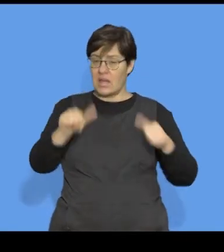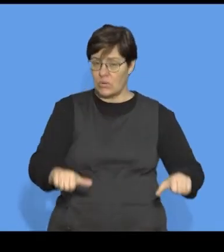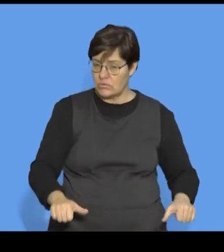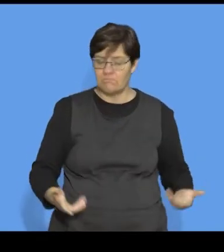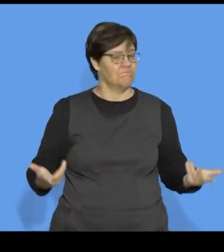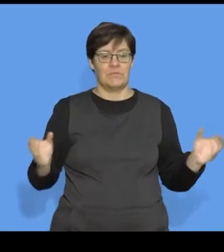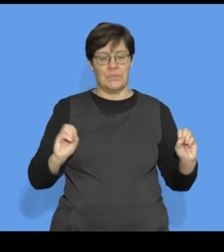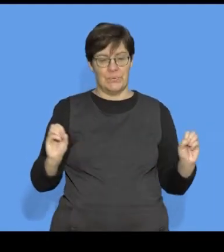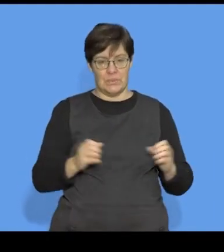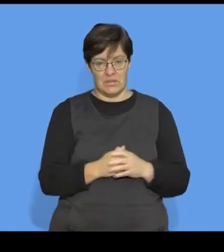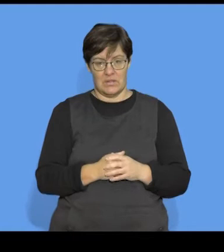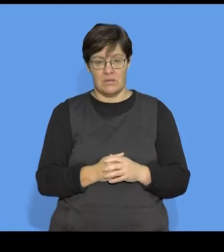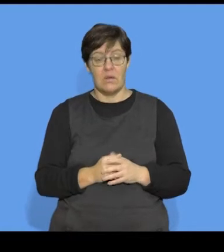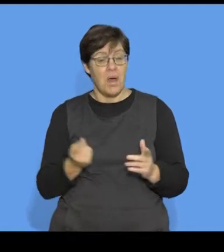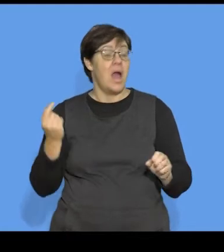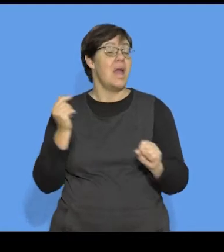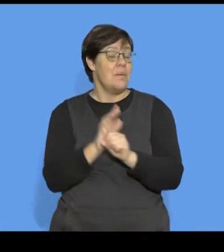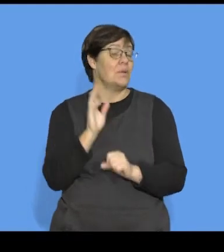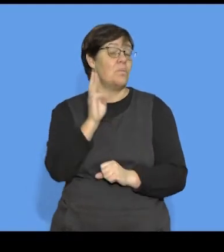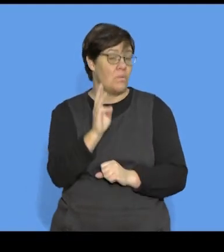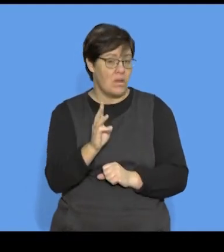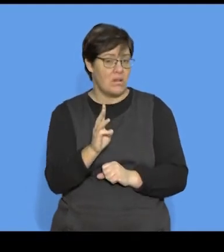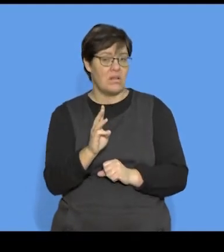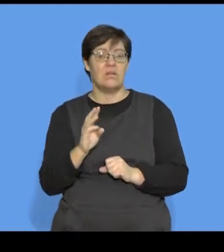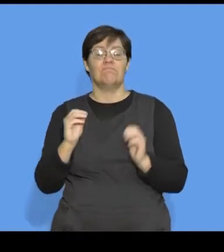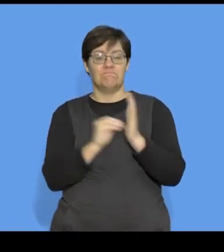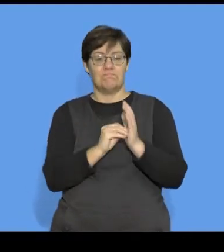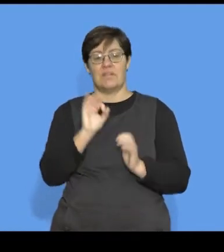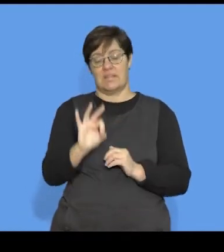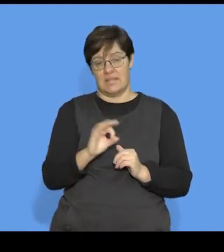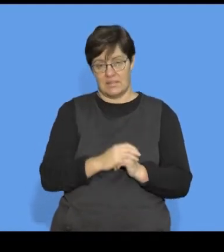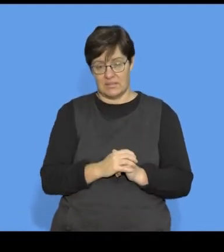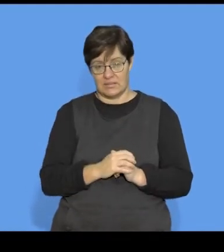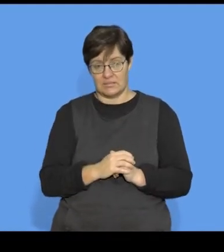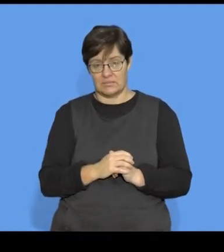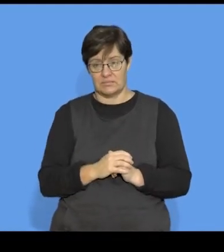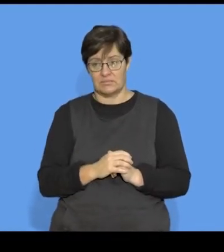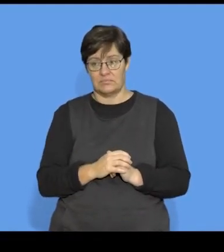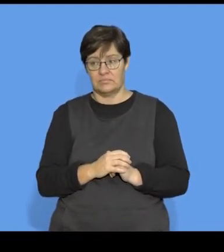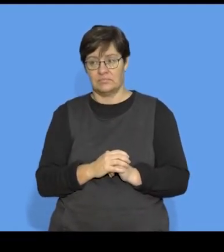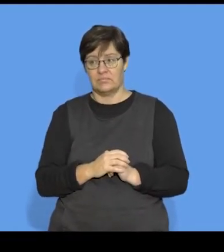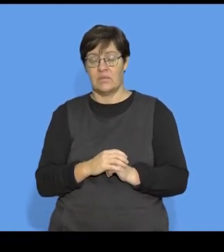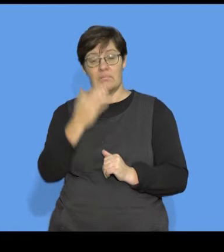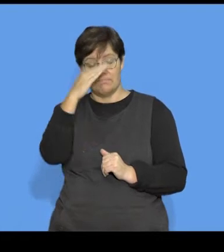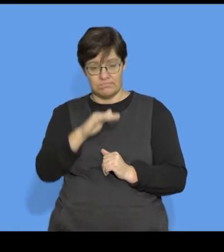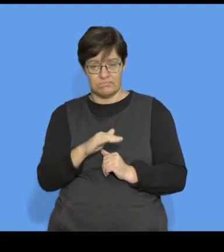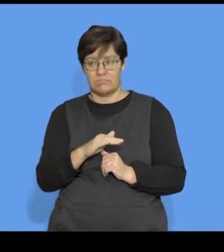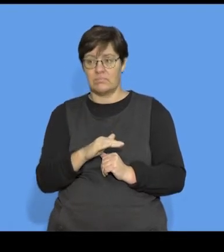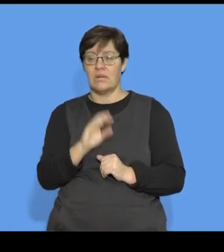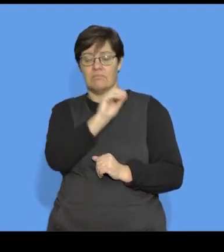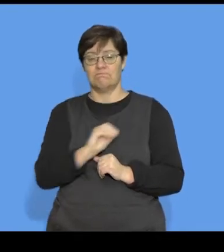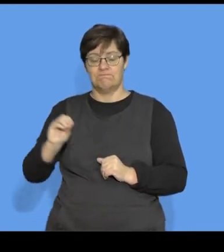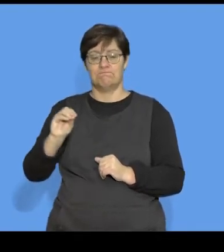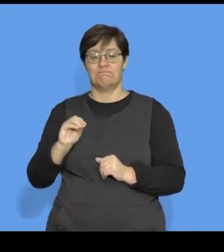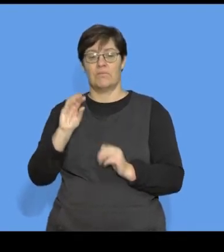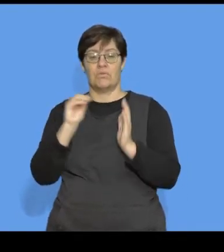on my ledger account? No, it does not. But it will impact on note number 3. So what was my, so that one I